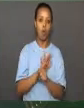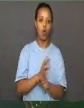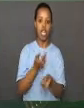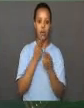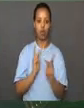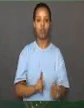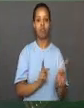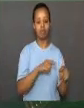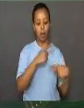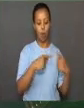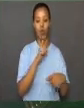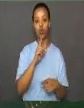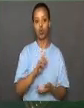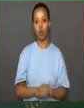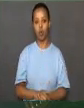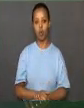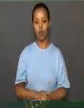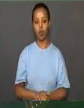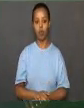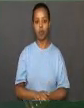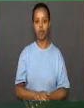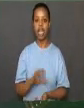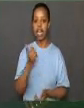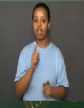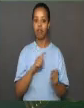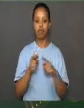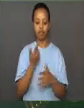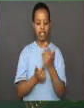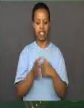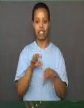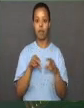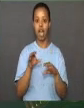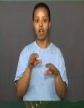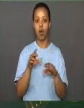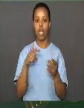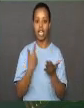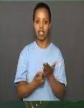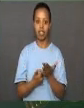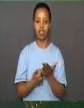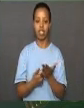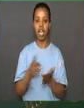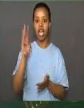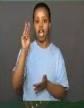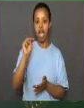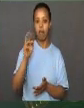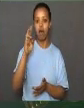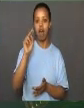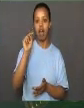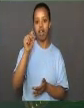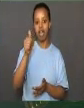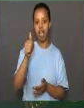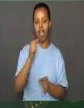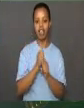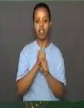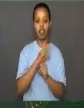protein synthesis. We will also discuss the functions of mRNA,